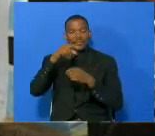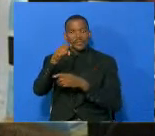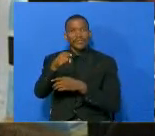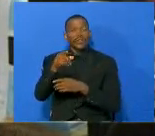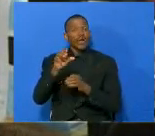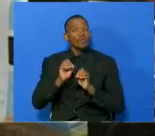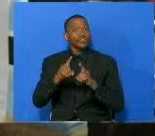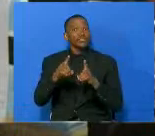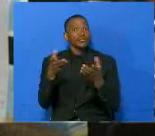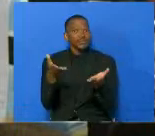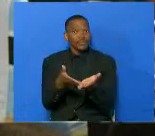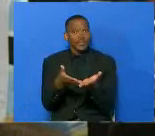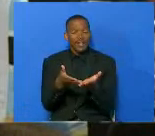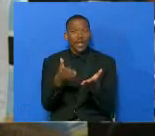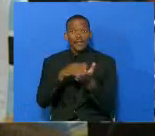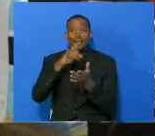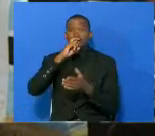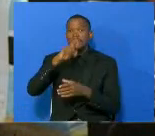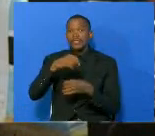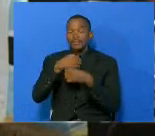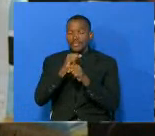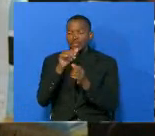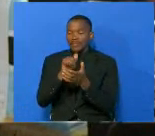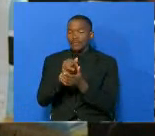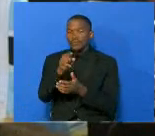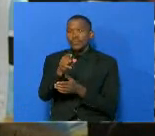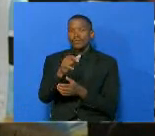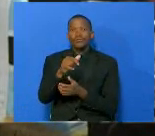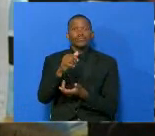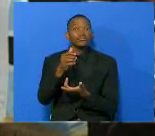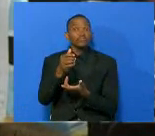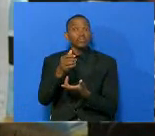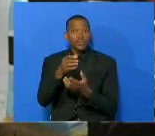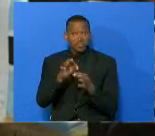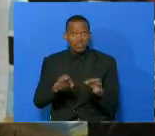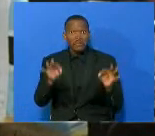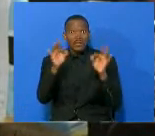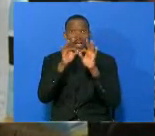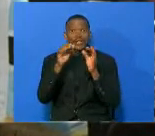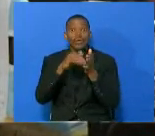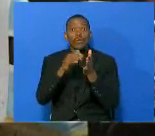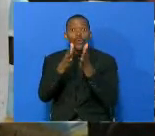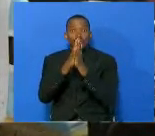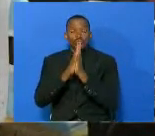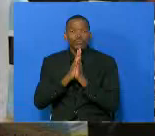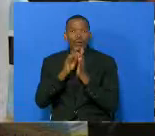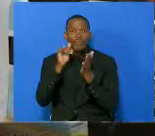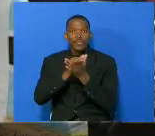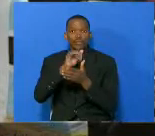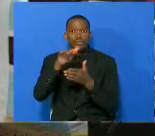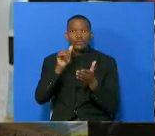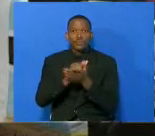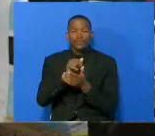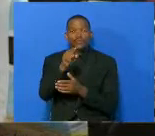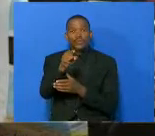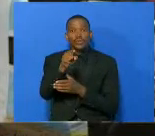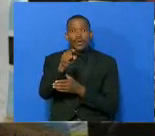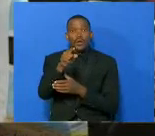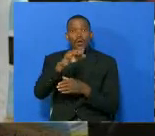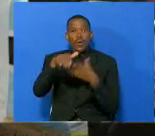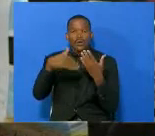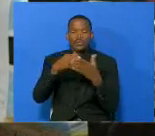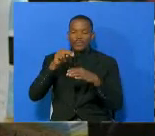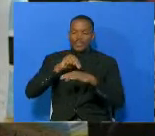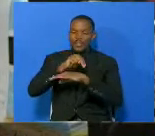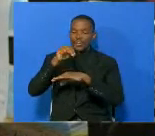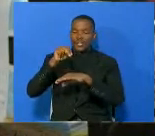in, should make this seamless. And we want to urge that you complete your audit of your national